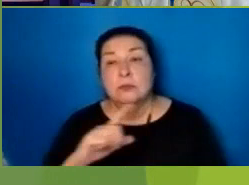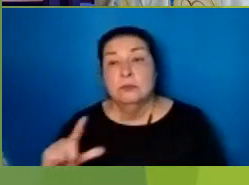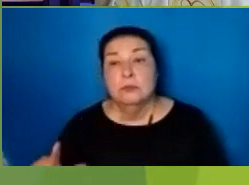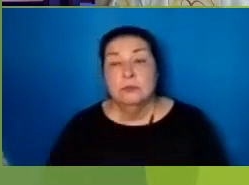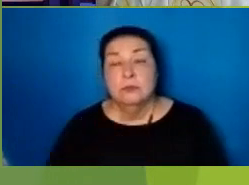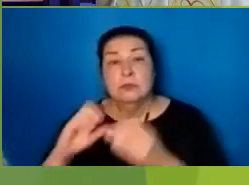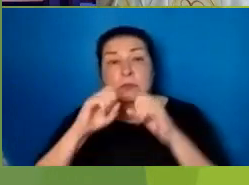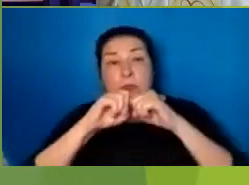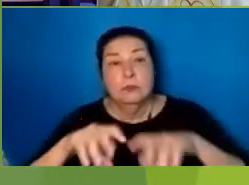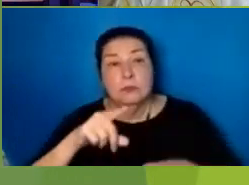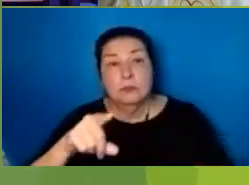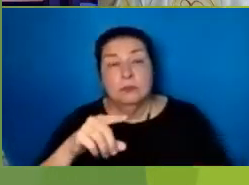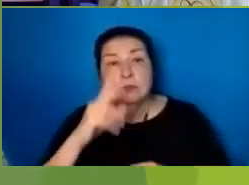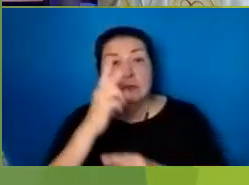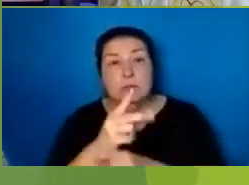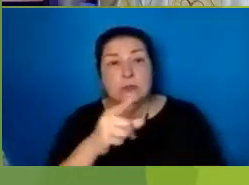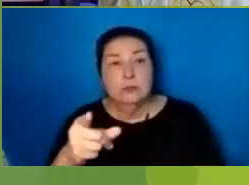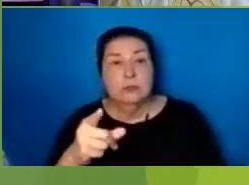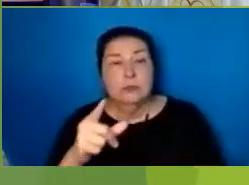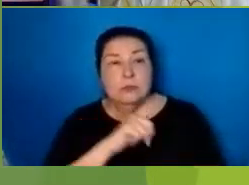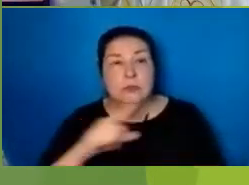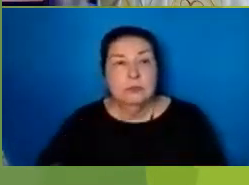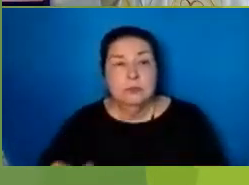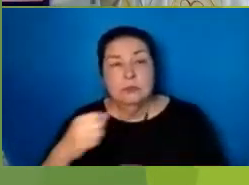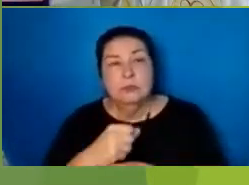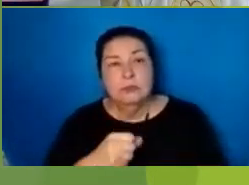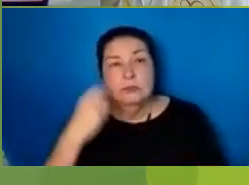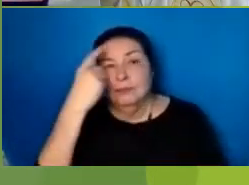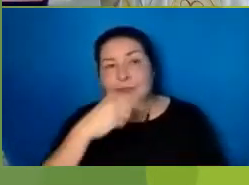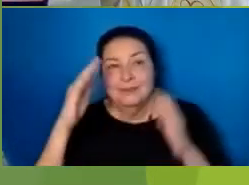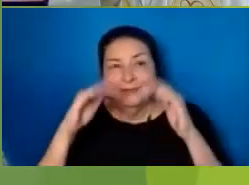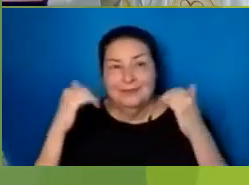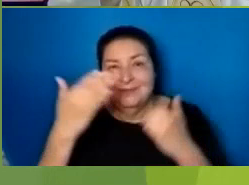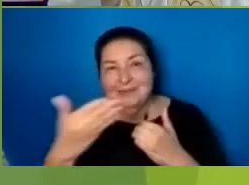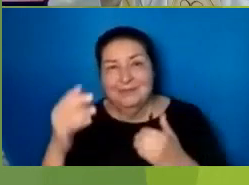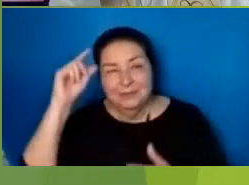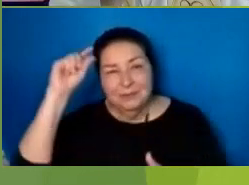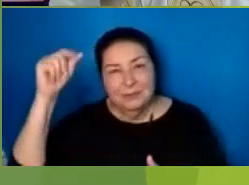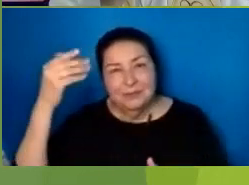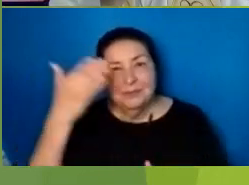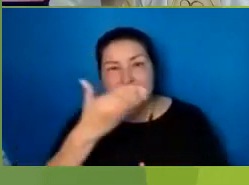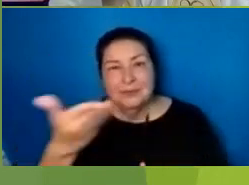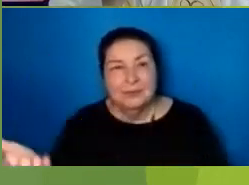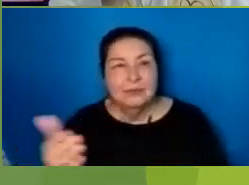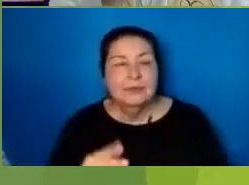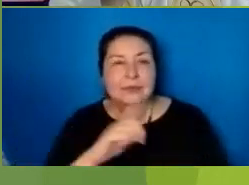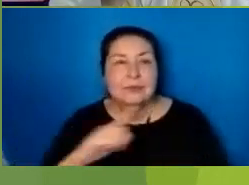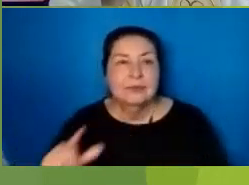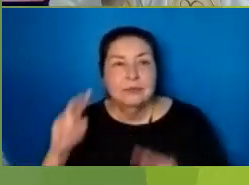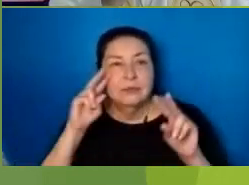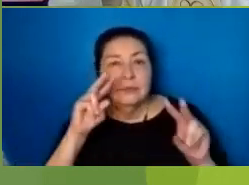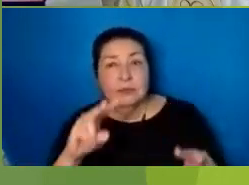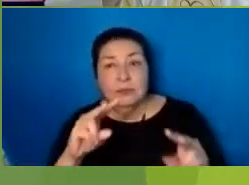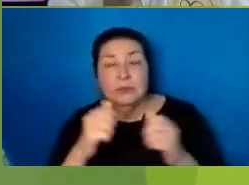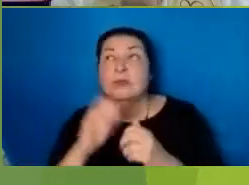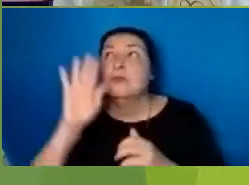The Lord Bless You And Keep You The Lord Make His Face Shine Upon You And Be Gracious To You The Lord Look Upon